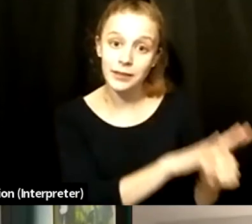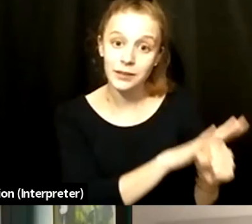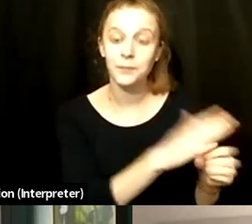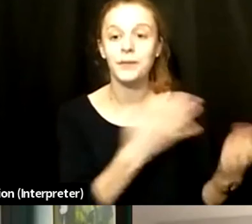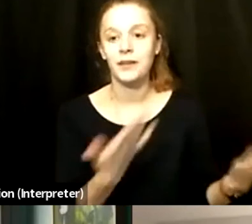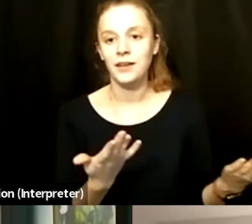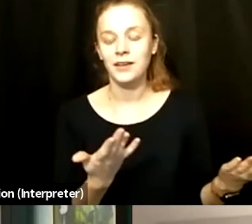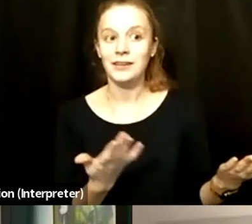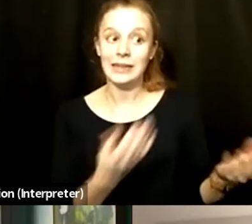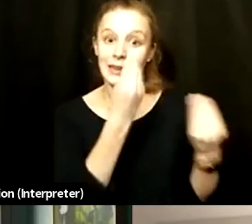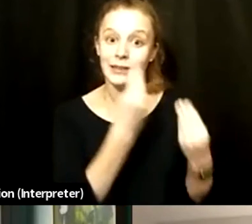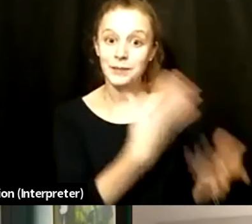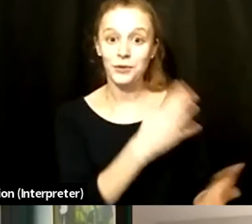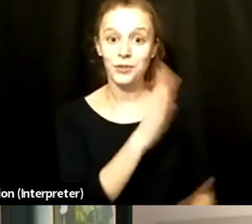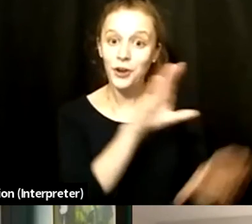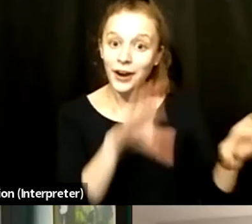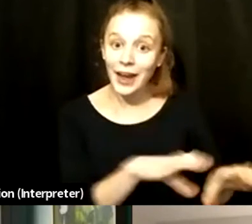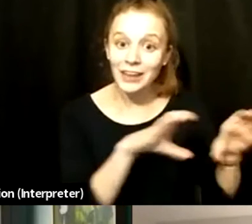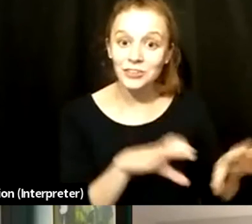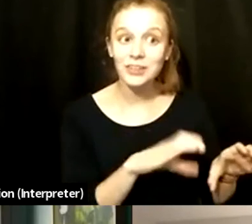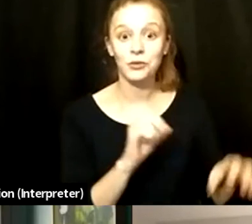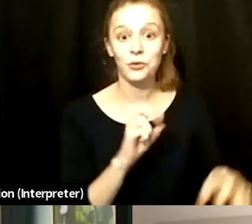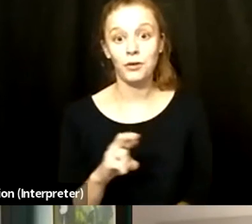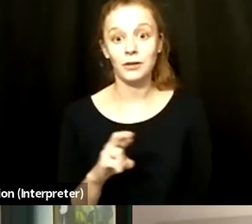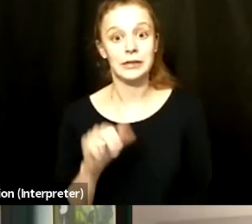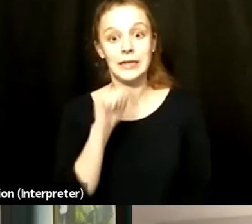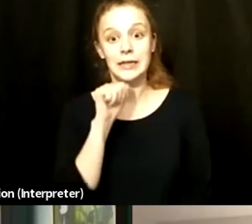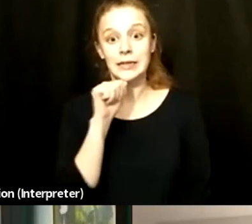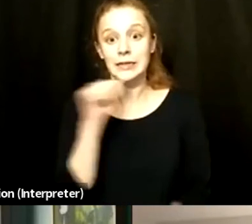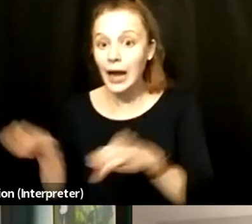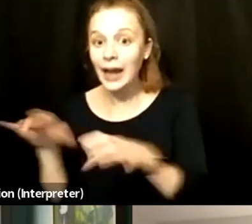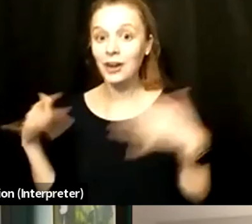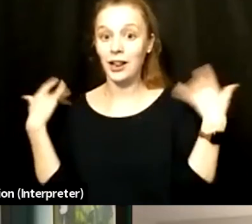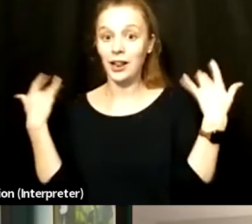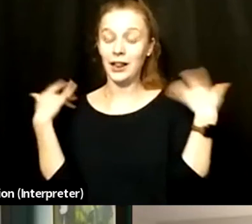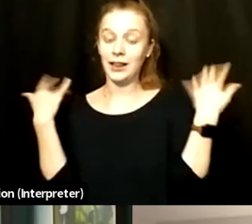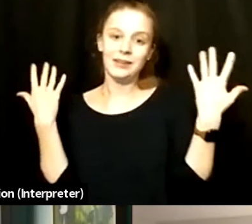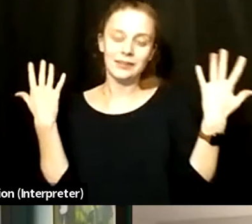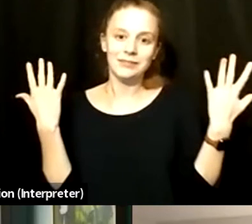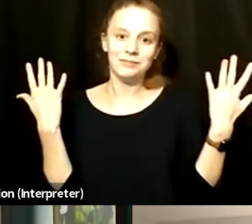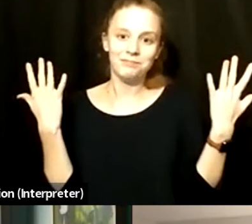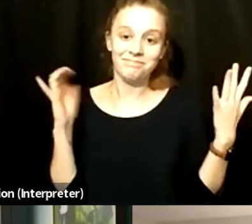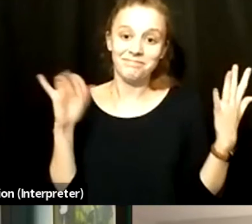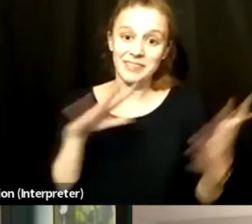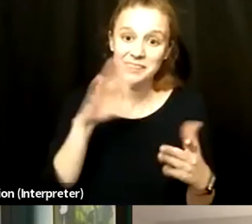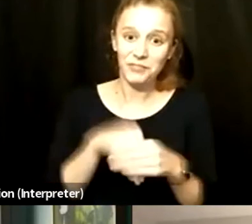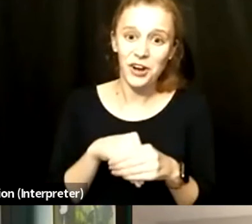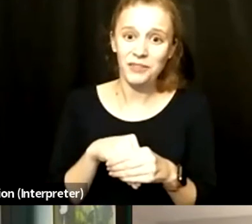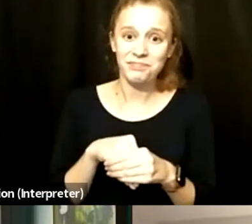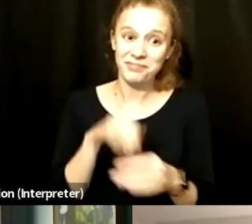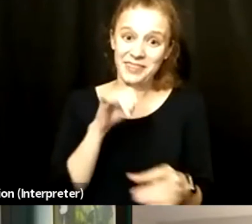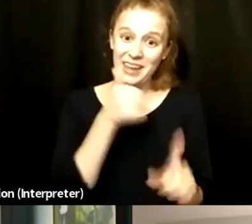their actions or inactions, which are often also the case, we're ableist and had an impact